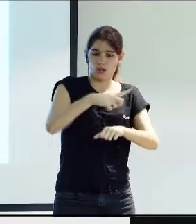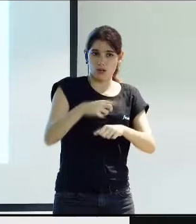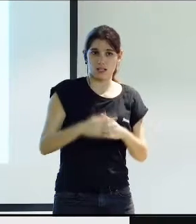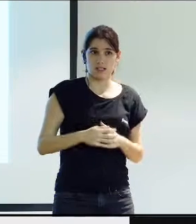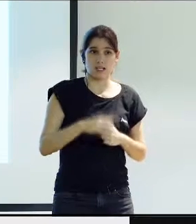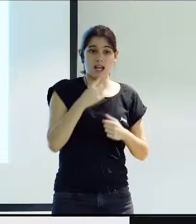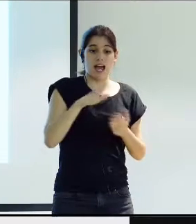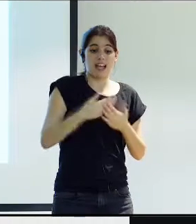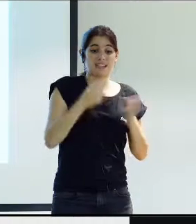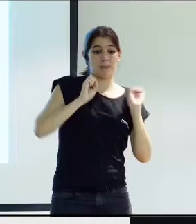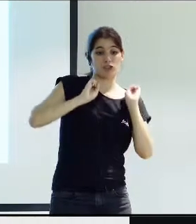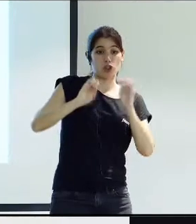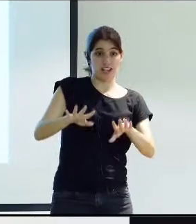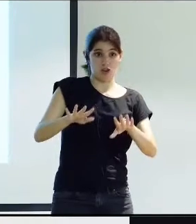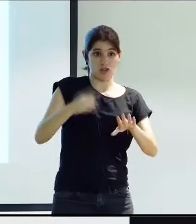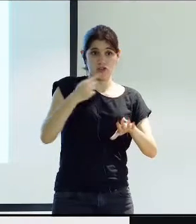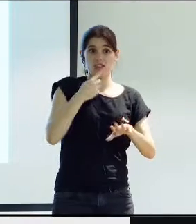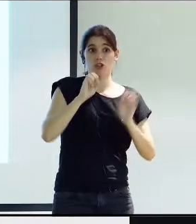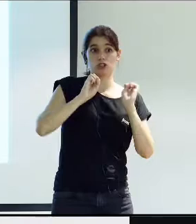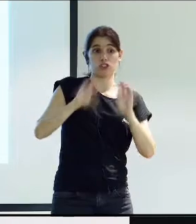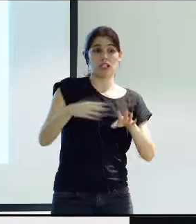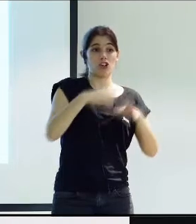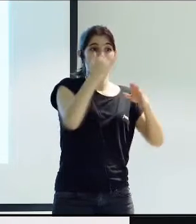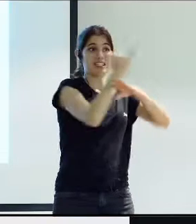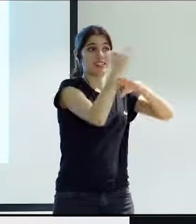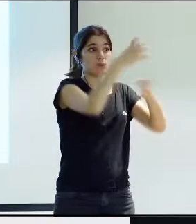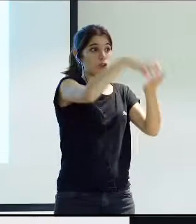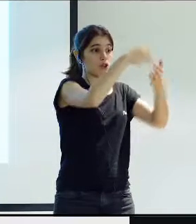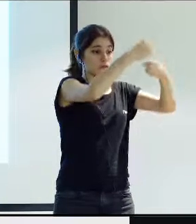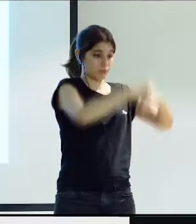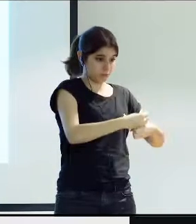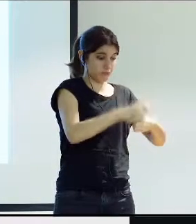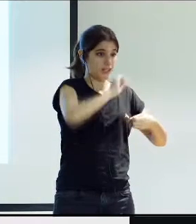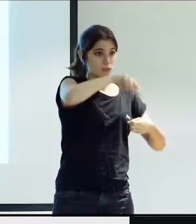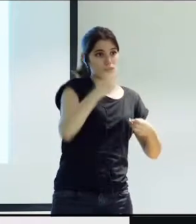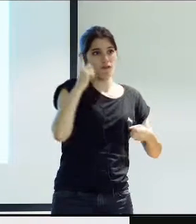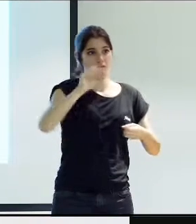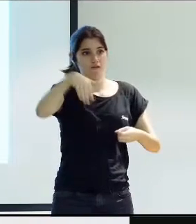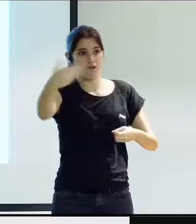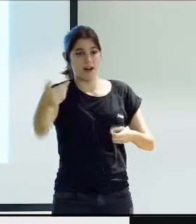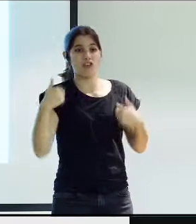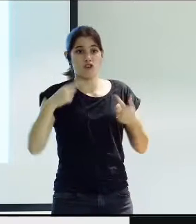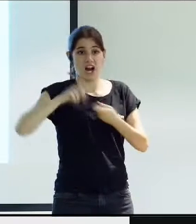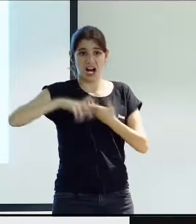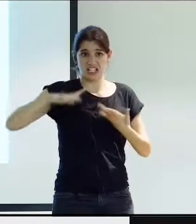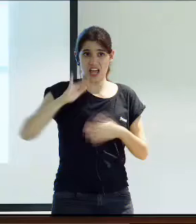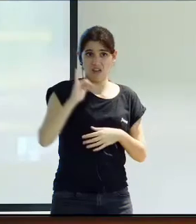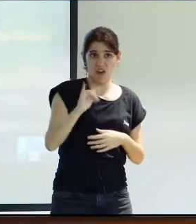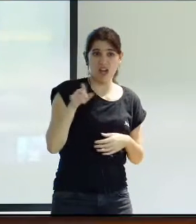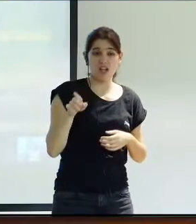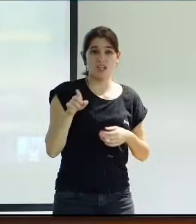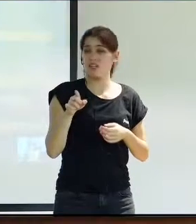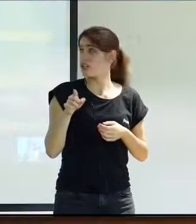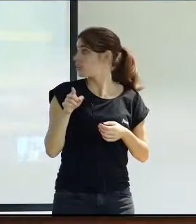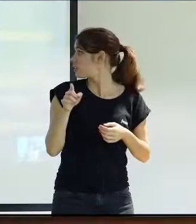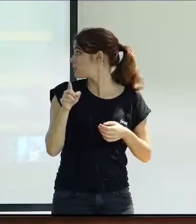And I'm married, and I have a son from one of the previous relationships